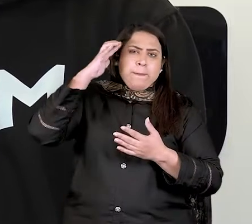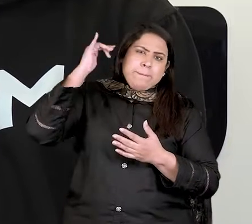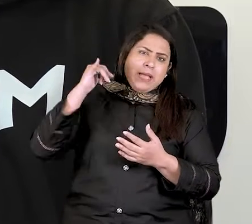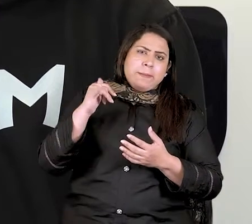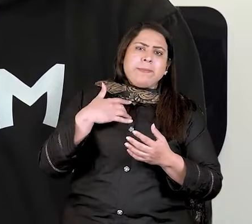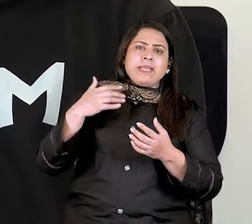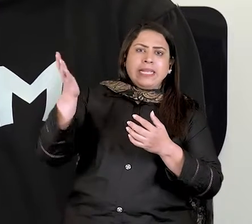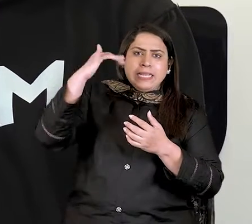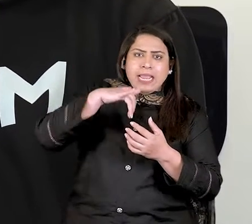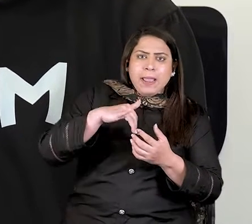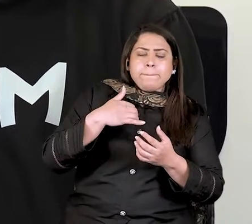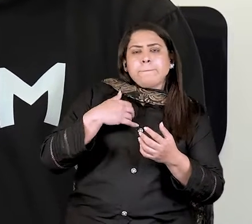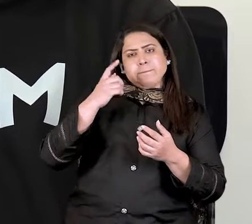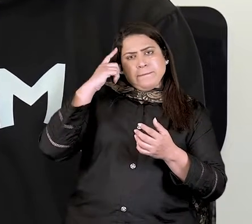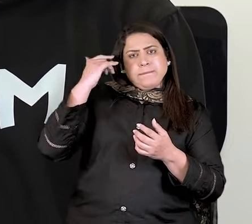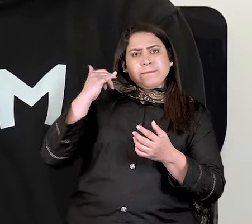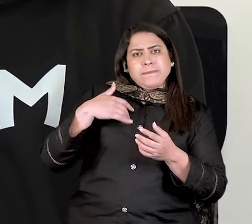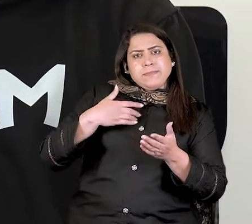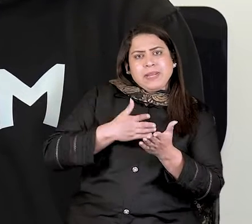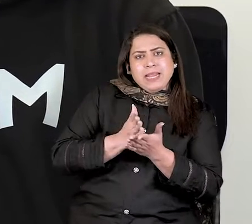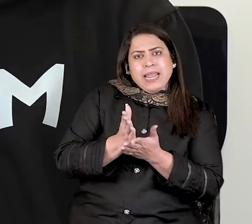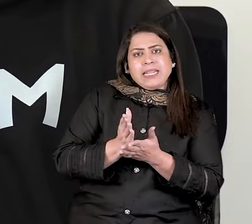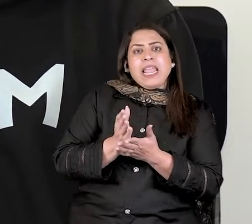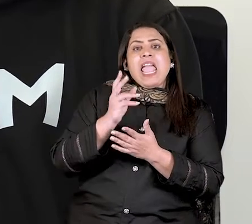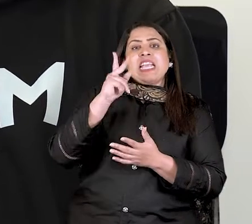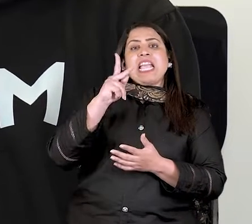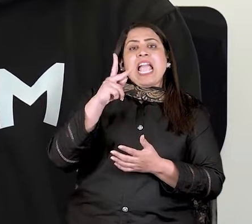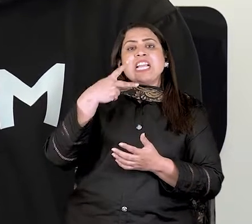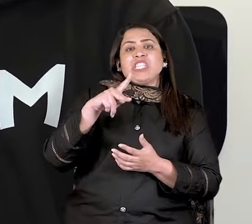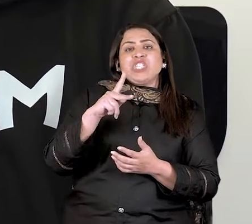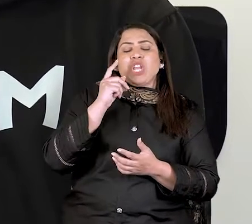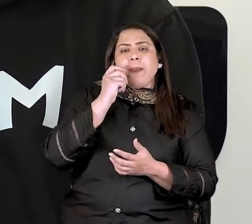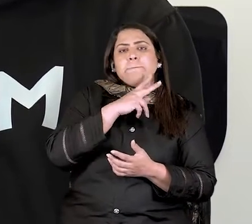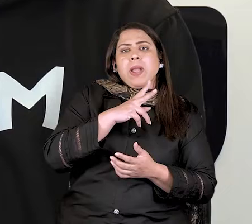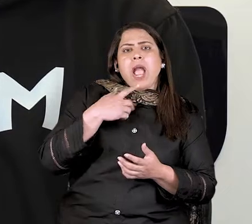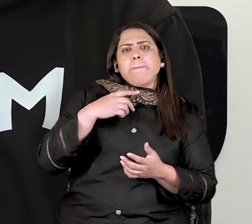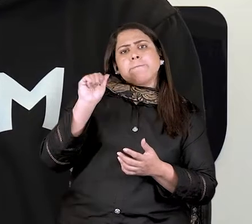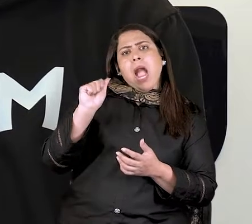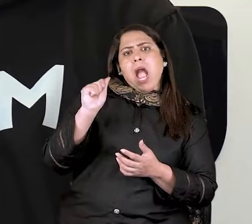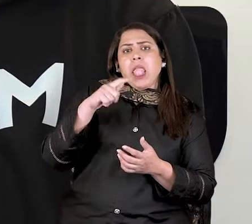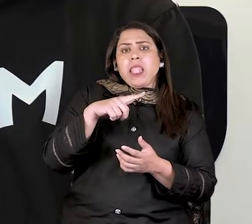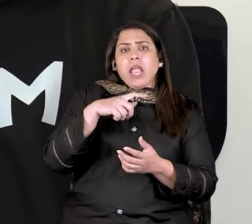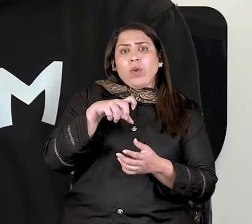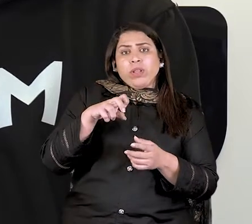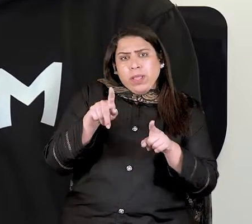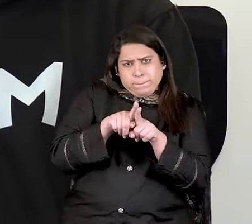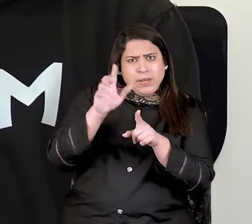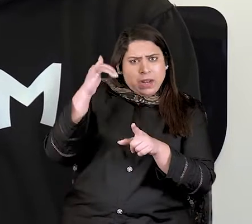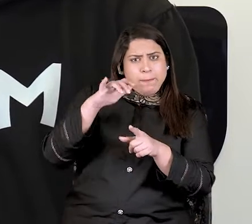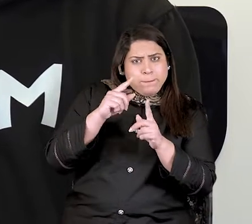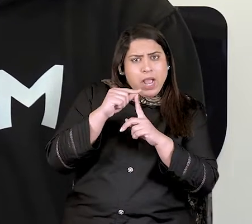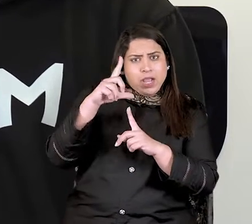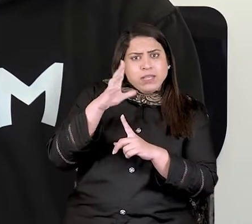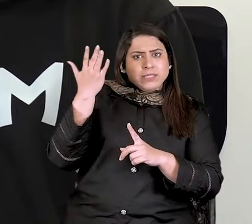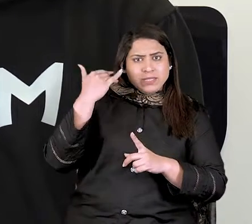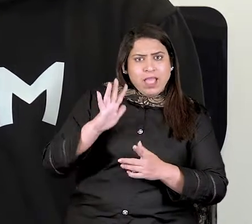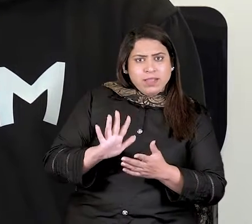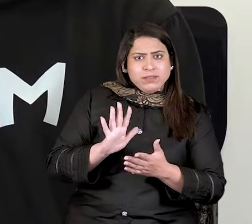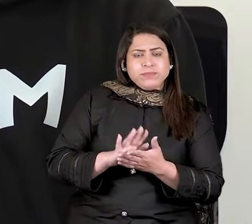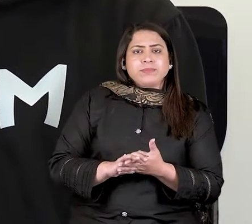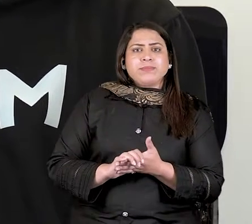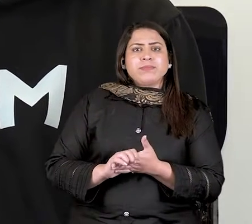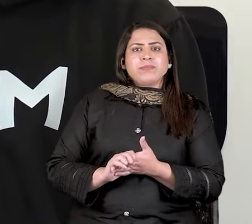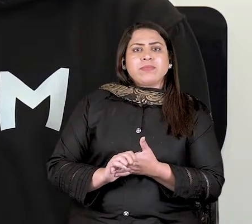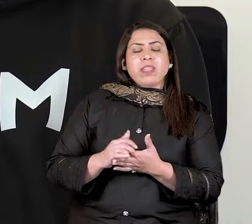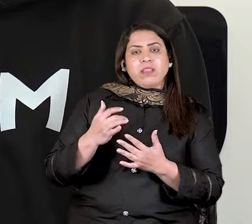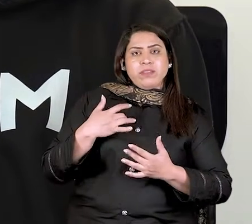him Saturday, and I still remember the conversation. Maybe when Kashif came in, then maybe in my mind, even when Kashif goes to me, Ahmad, ever